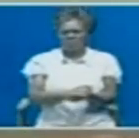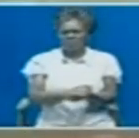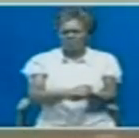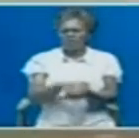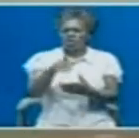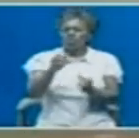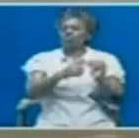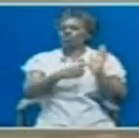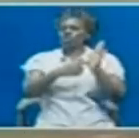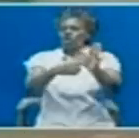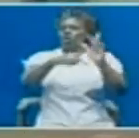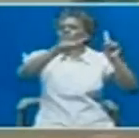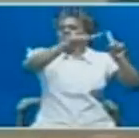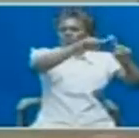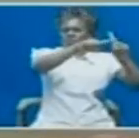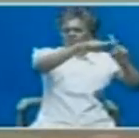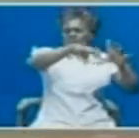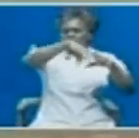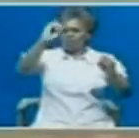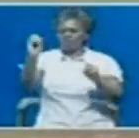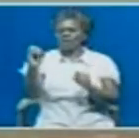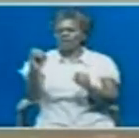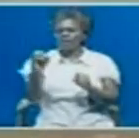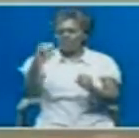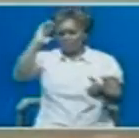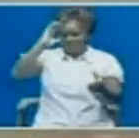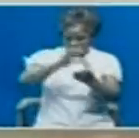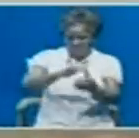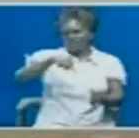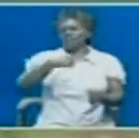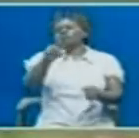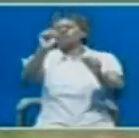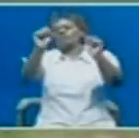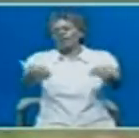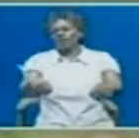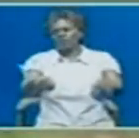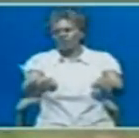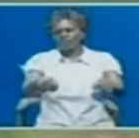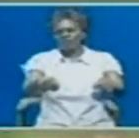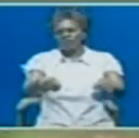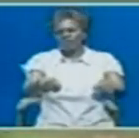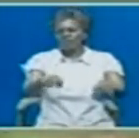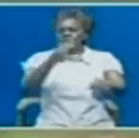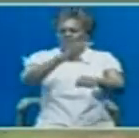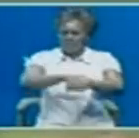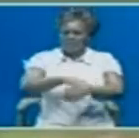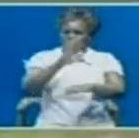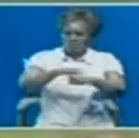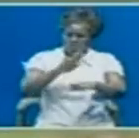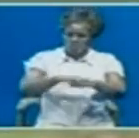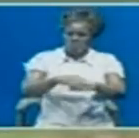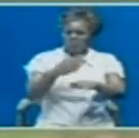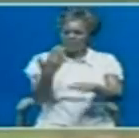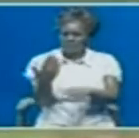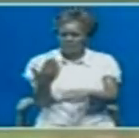will manifest positively on the outside. Believe in yourself, you can do it. We're going to clean you up. Get a good suit. Mm-hmm. You understand?